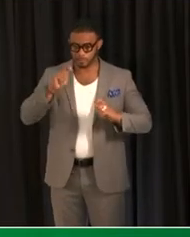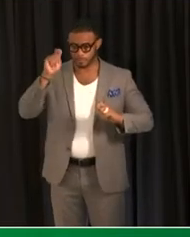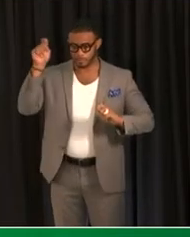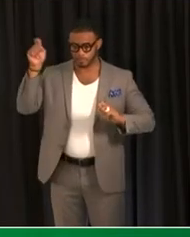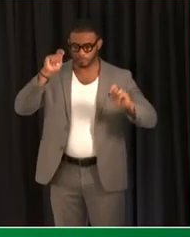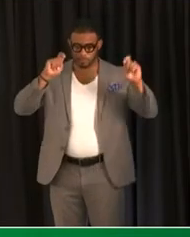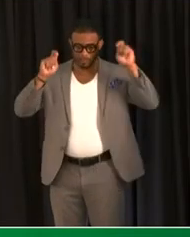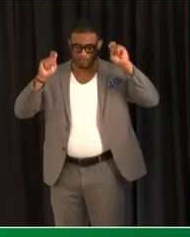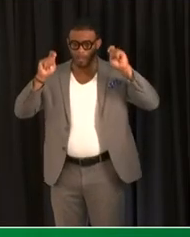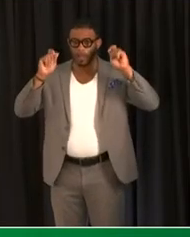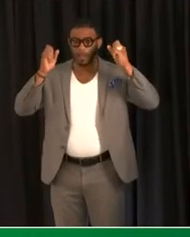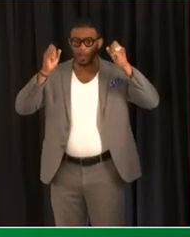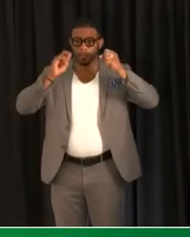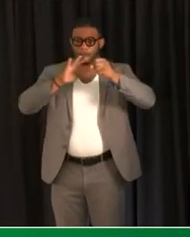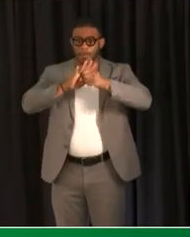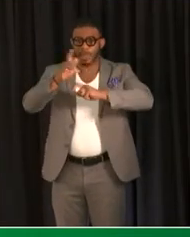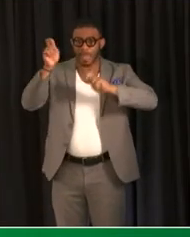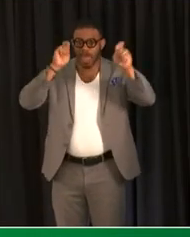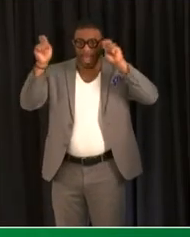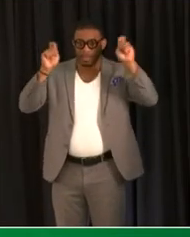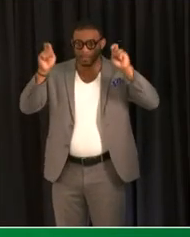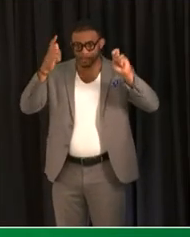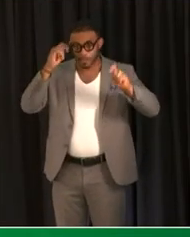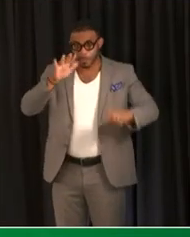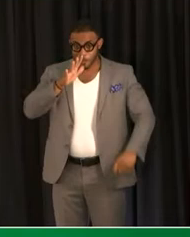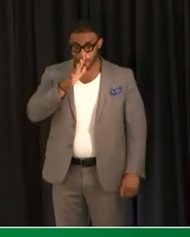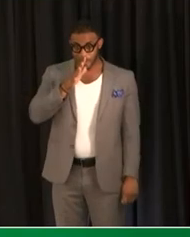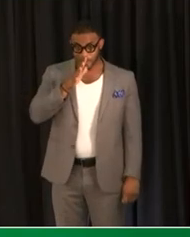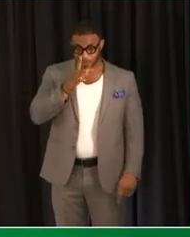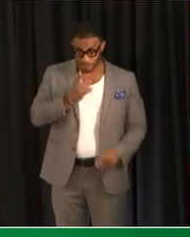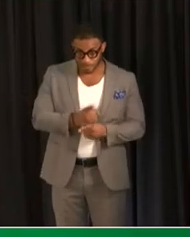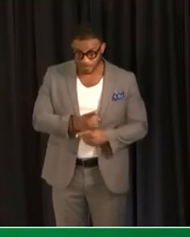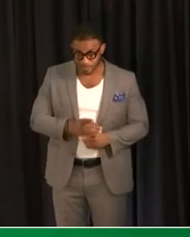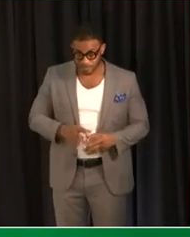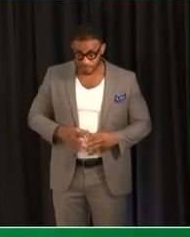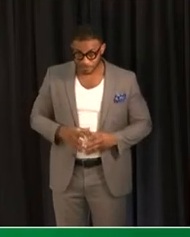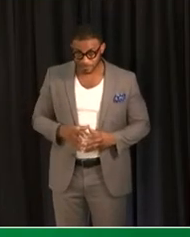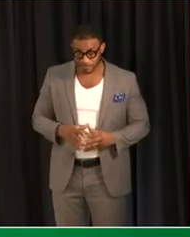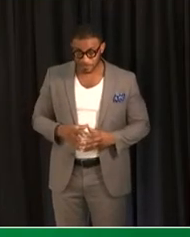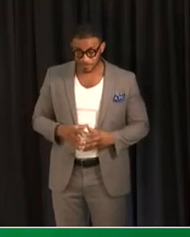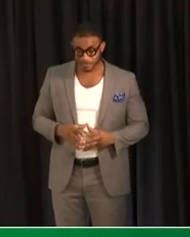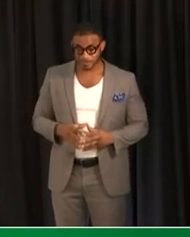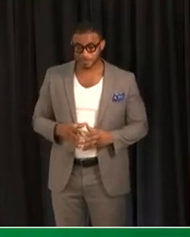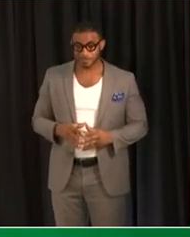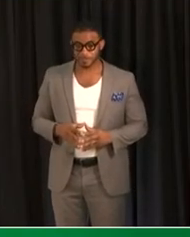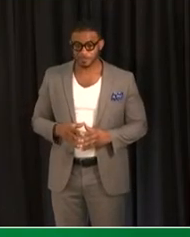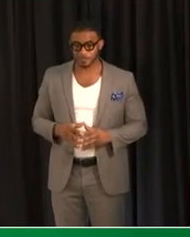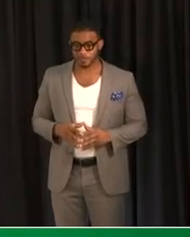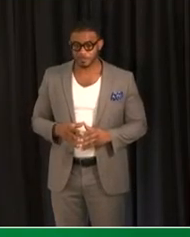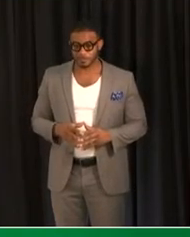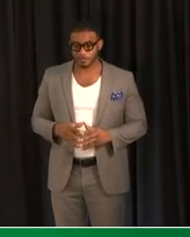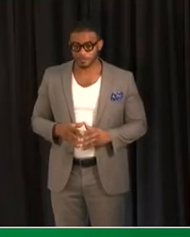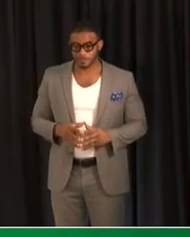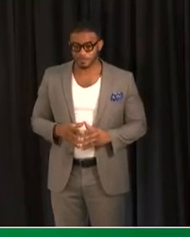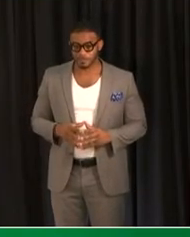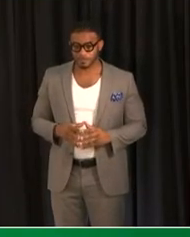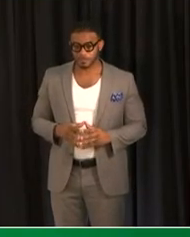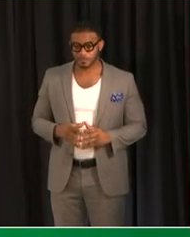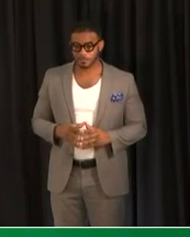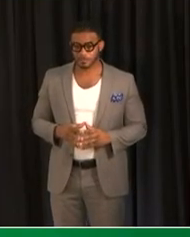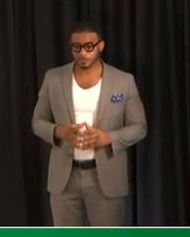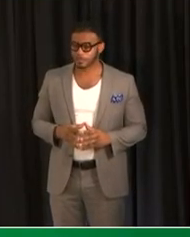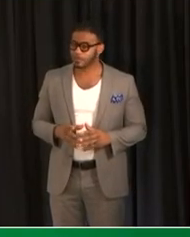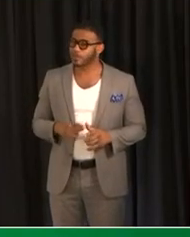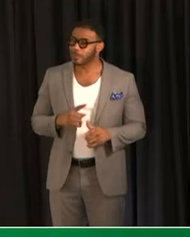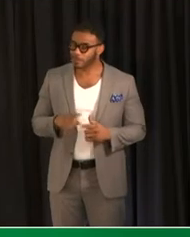can do just about everything. Y si todas nosotras las mujeres nos proponemos una meta, pues lo